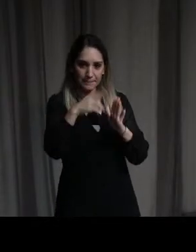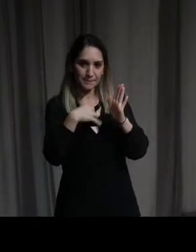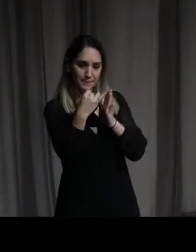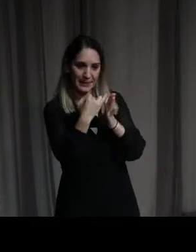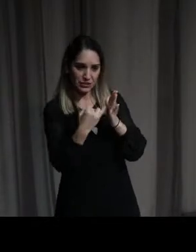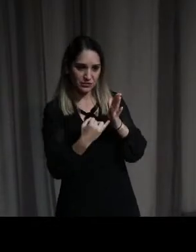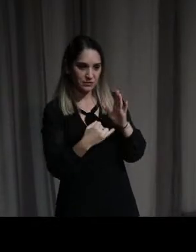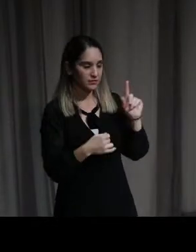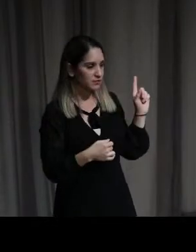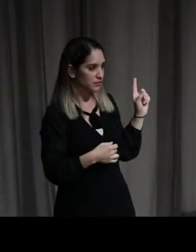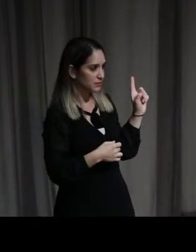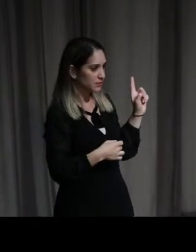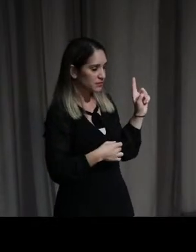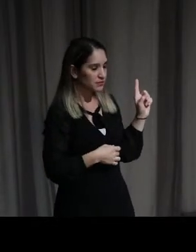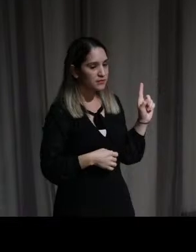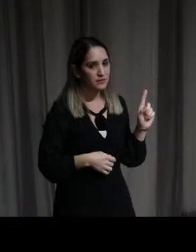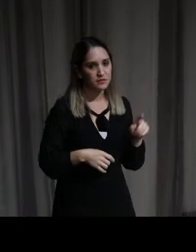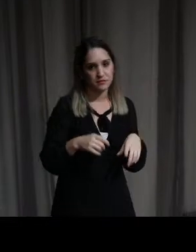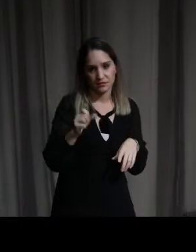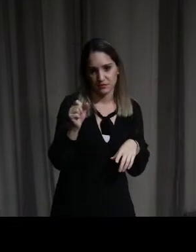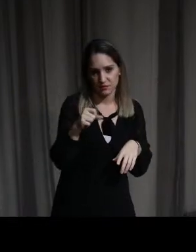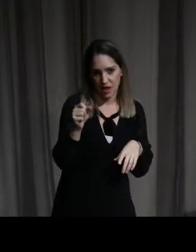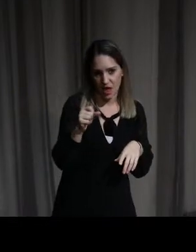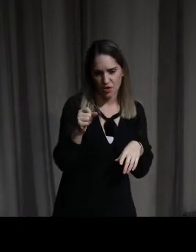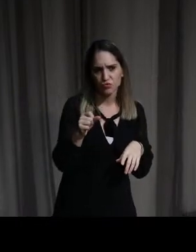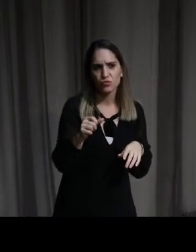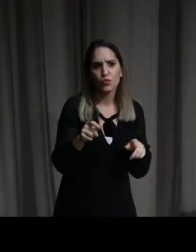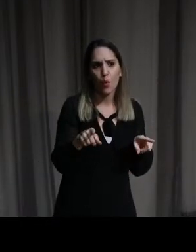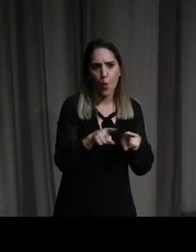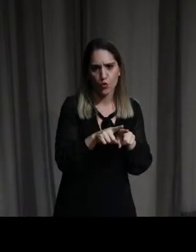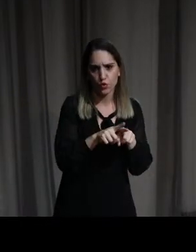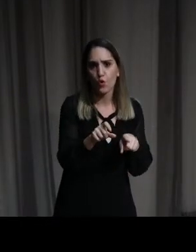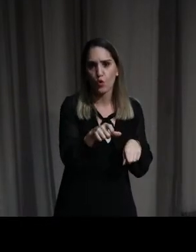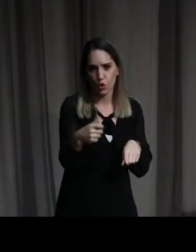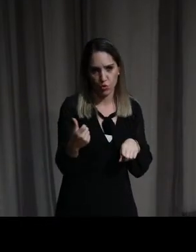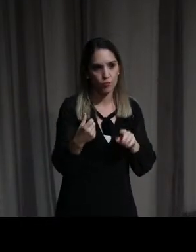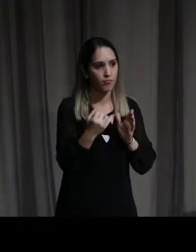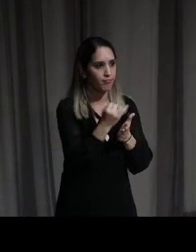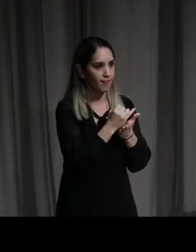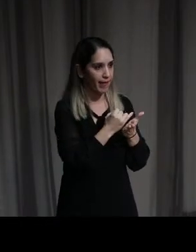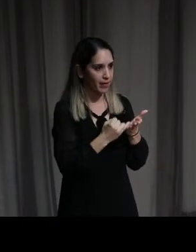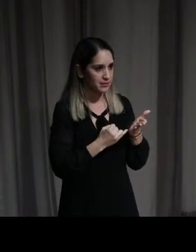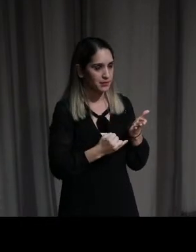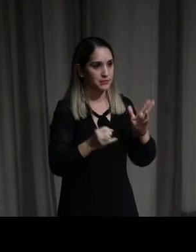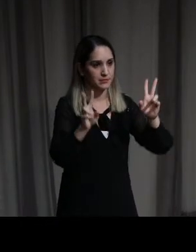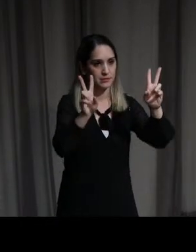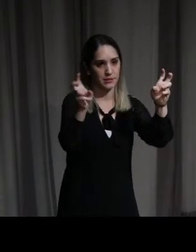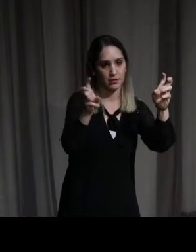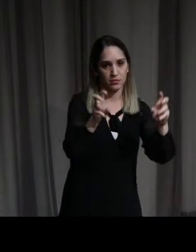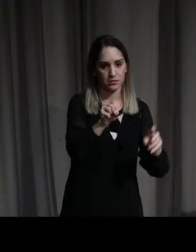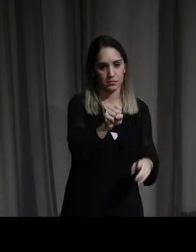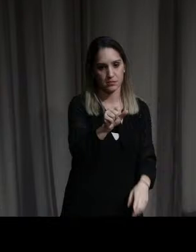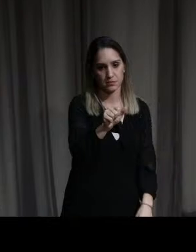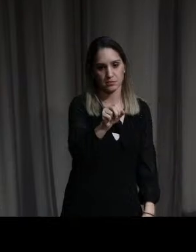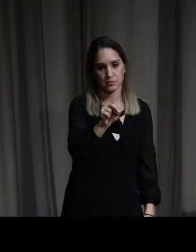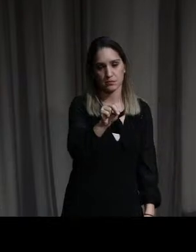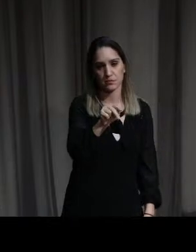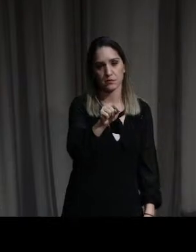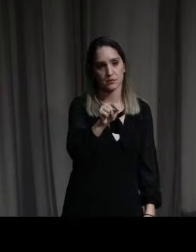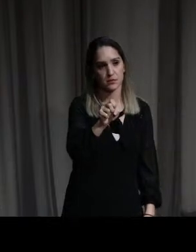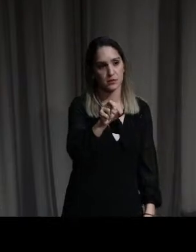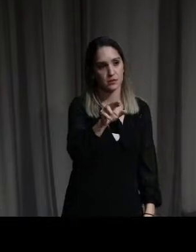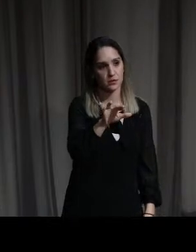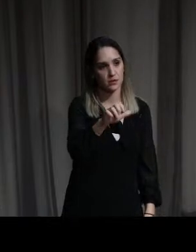has a number of paintings that have titles that are related to Santeria and the